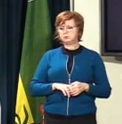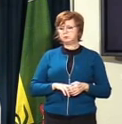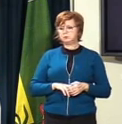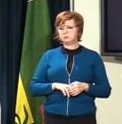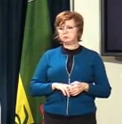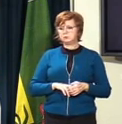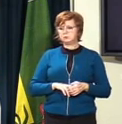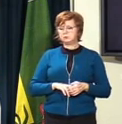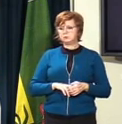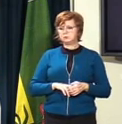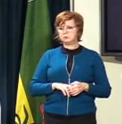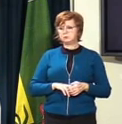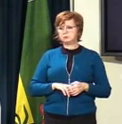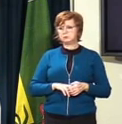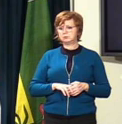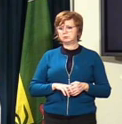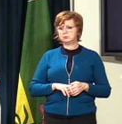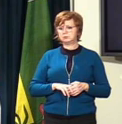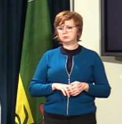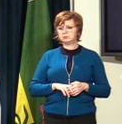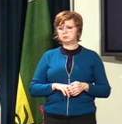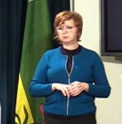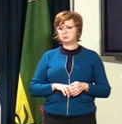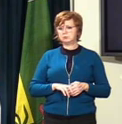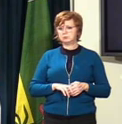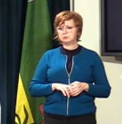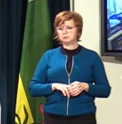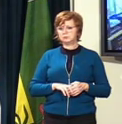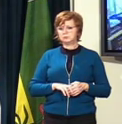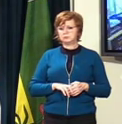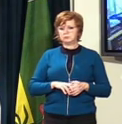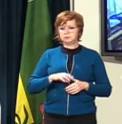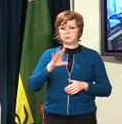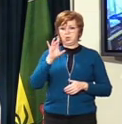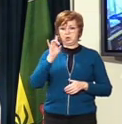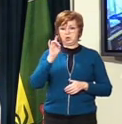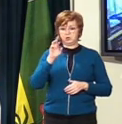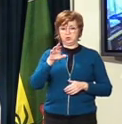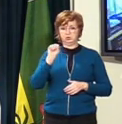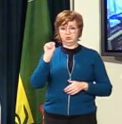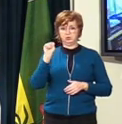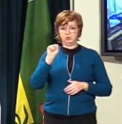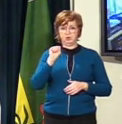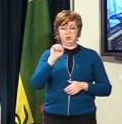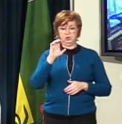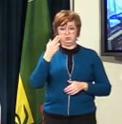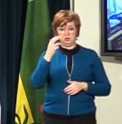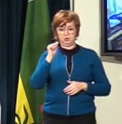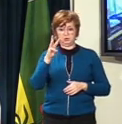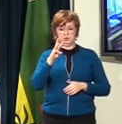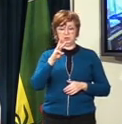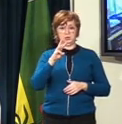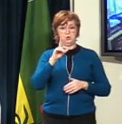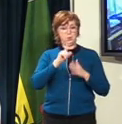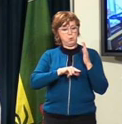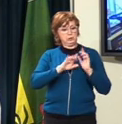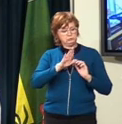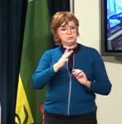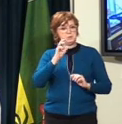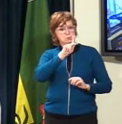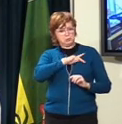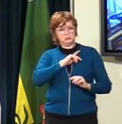just tell people what it's like to be working in the ICU, and what it's been like for your colleagues, and maybe